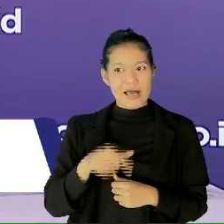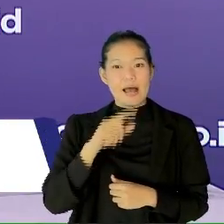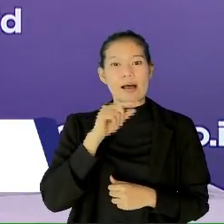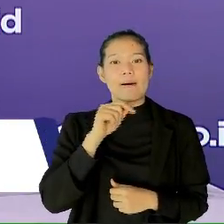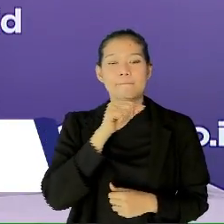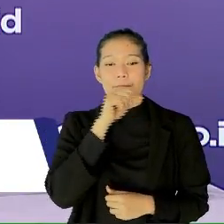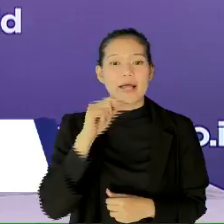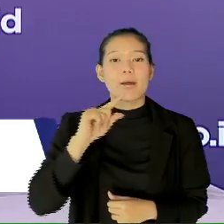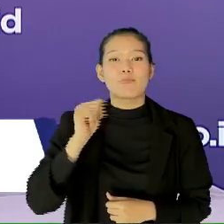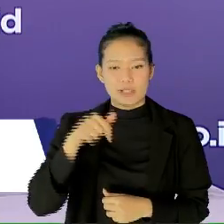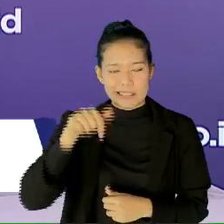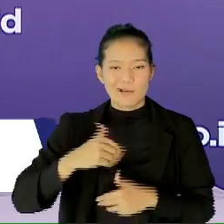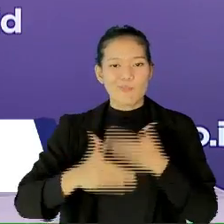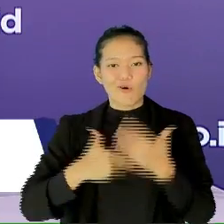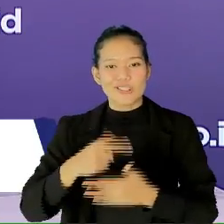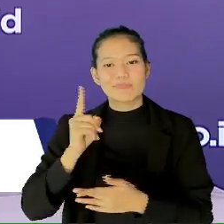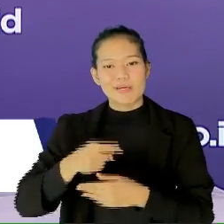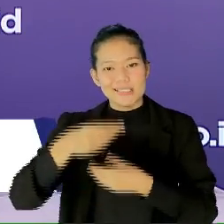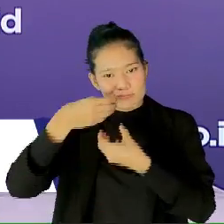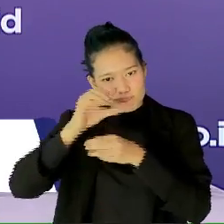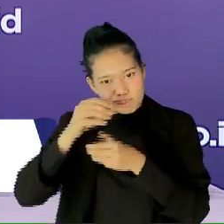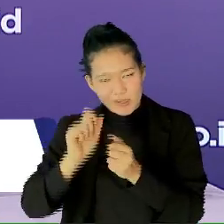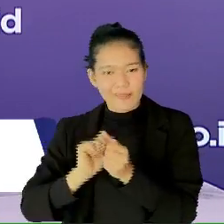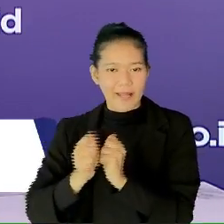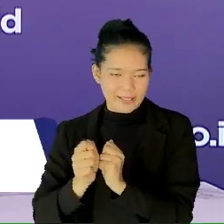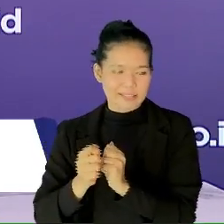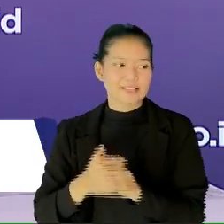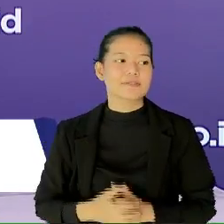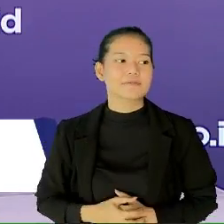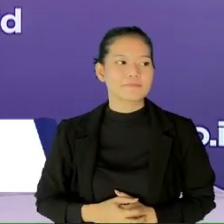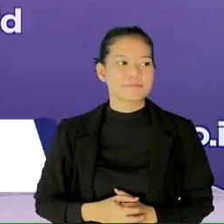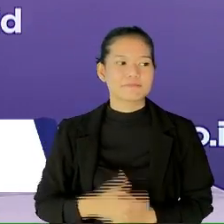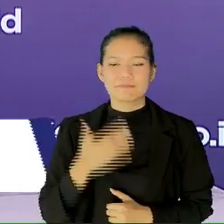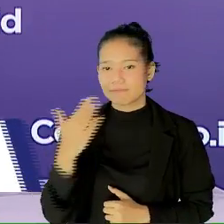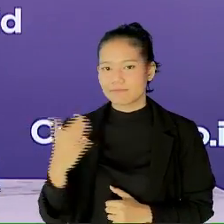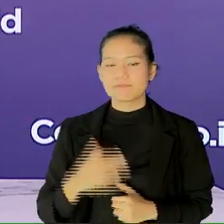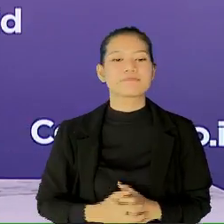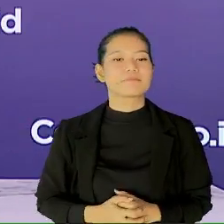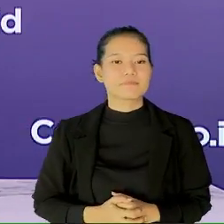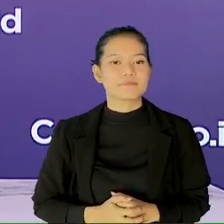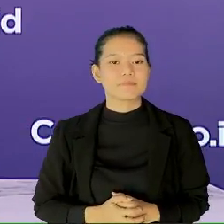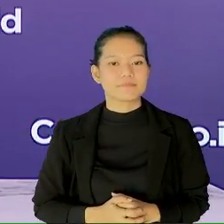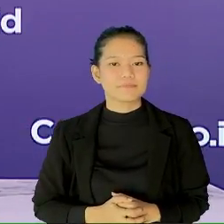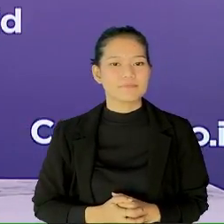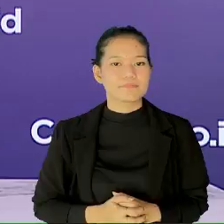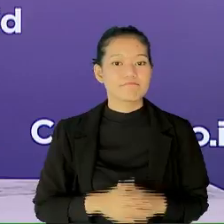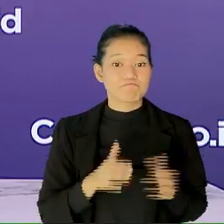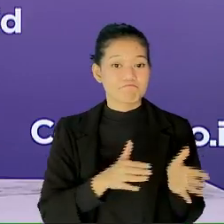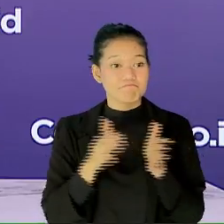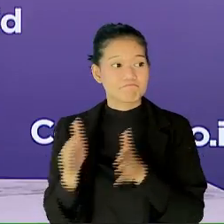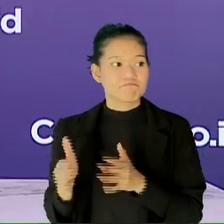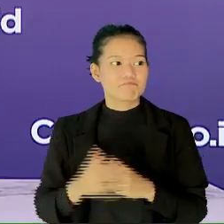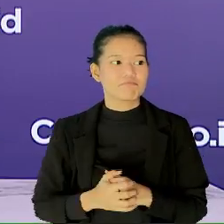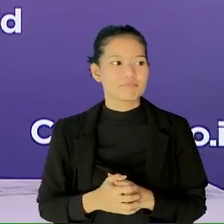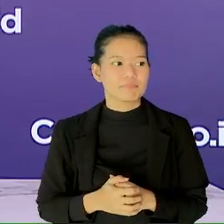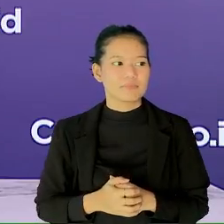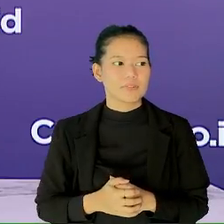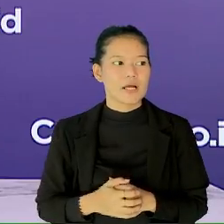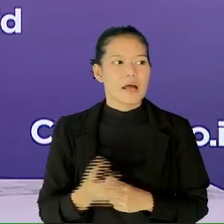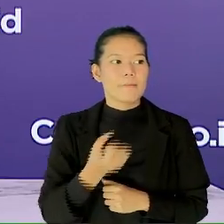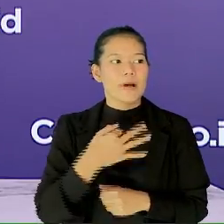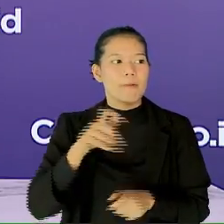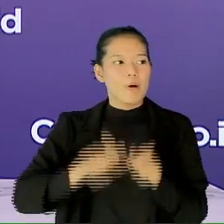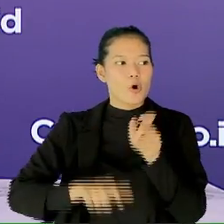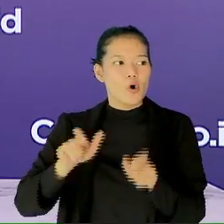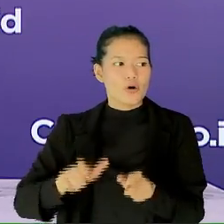undergoing preclinical trials and industry preparations. Thank you. Okay, how many foreigners